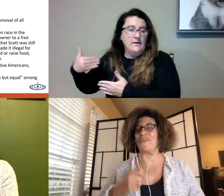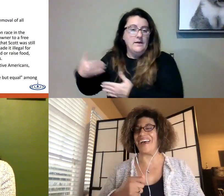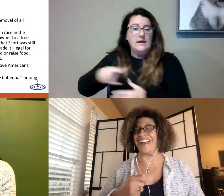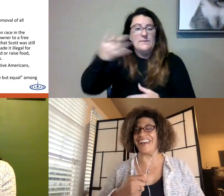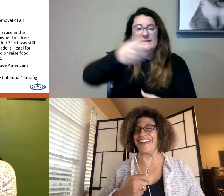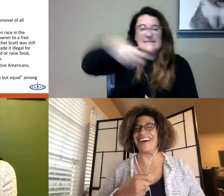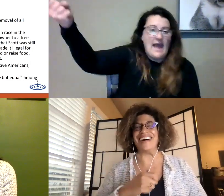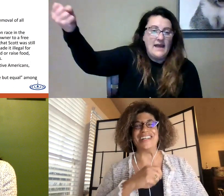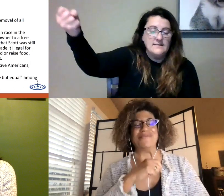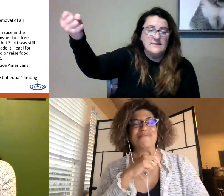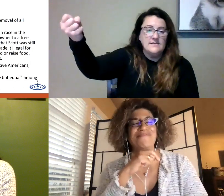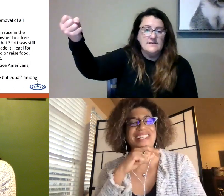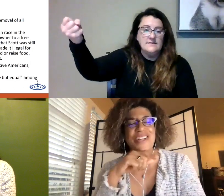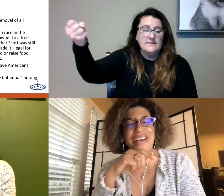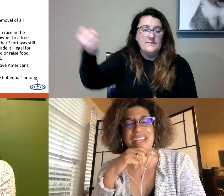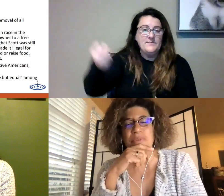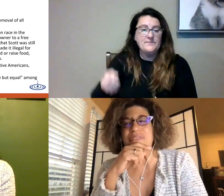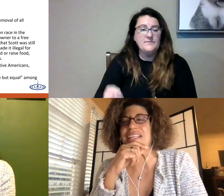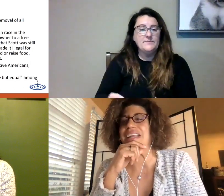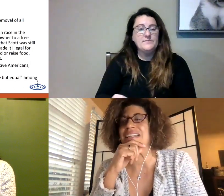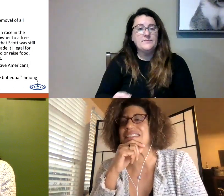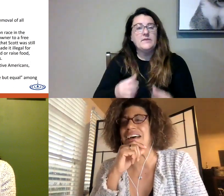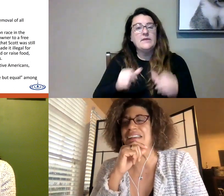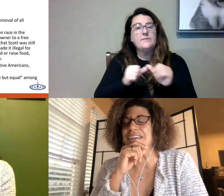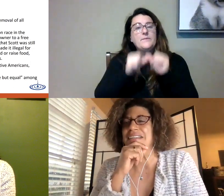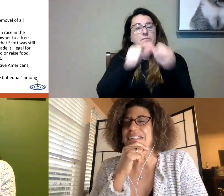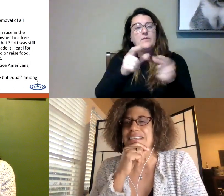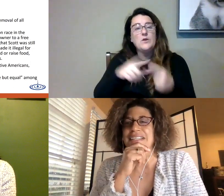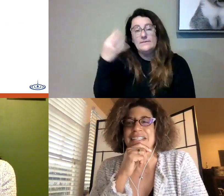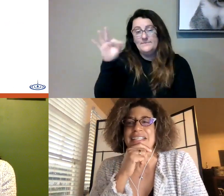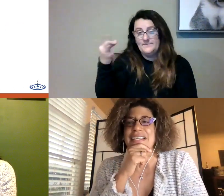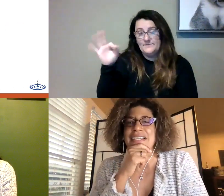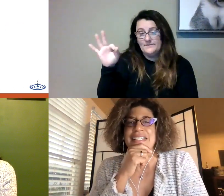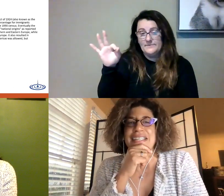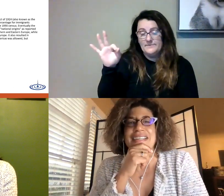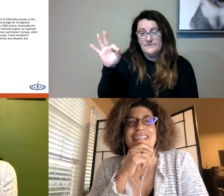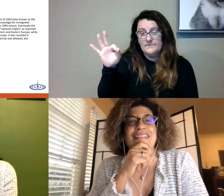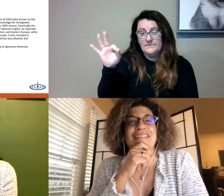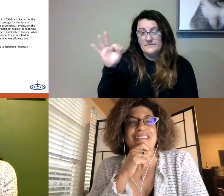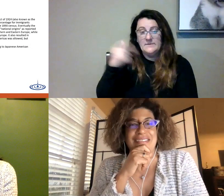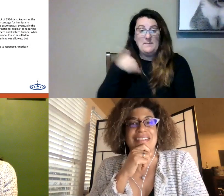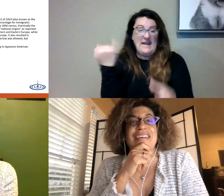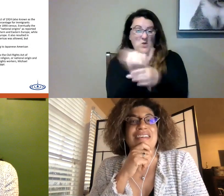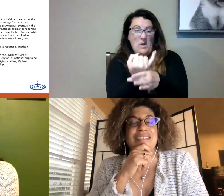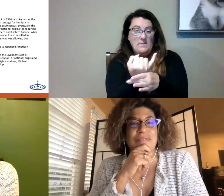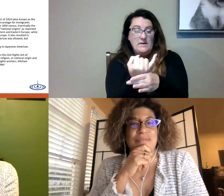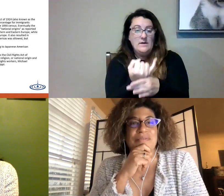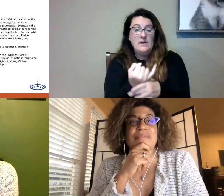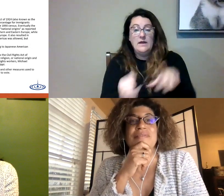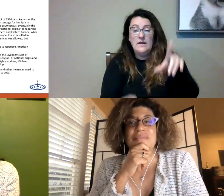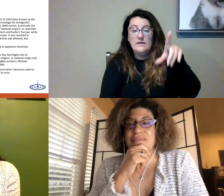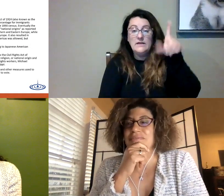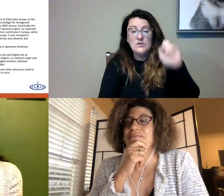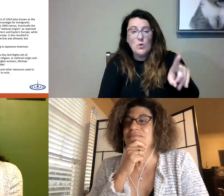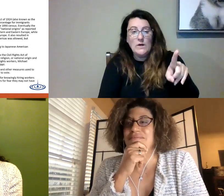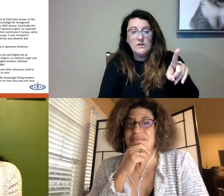yanked away. Let's go ahead and move to the next slide. Kat, I'm just going to interrupt for a second. There is a question as to